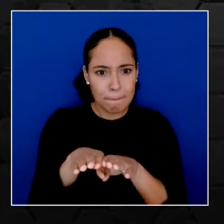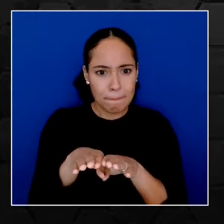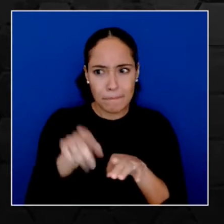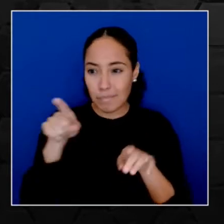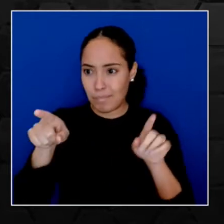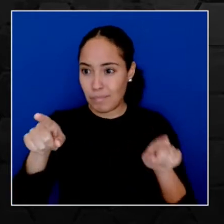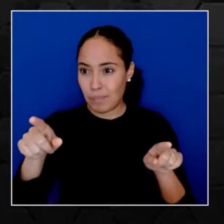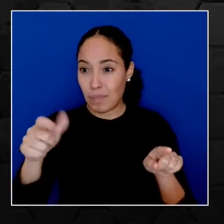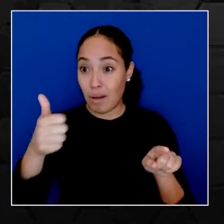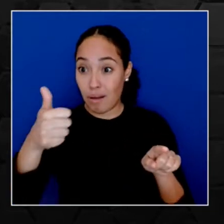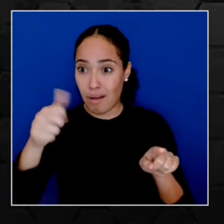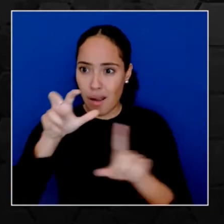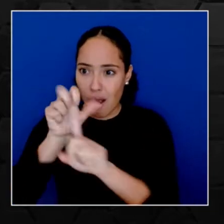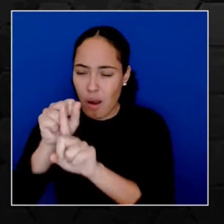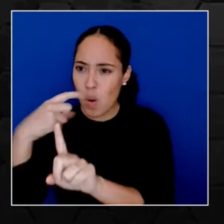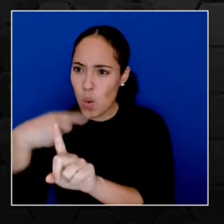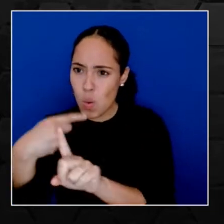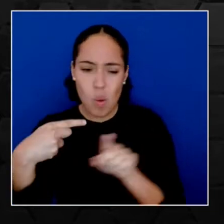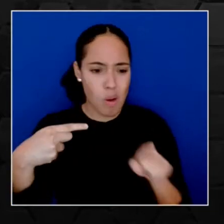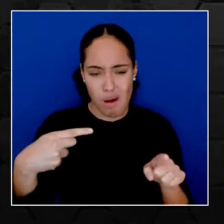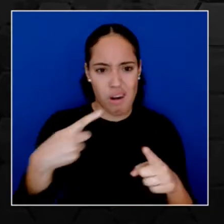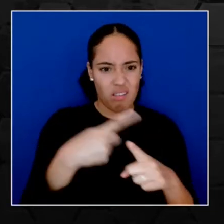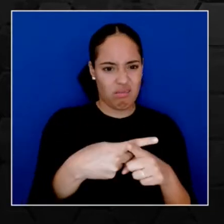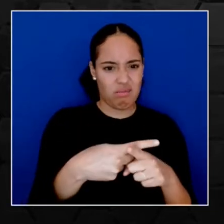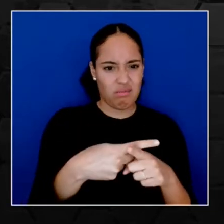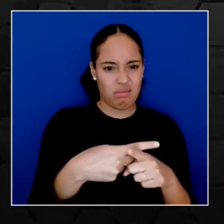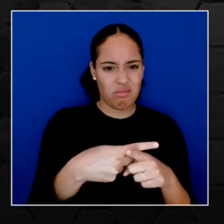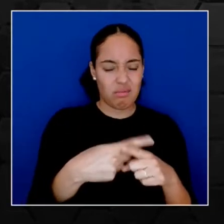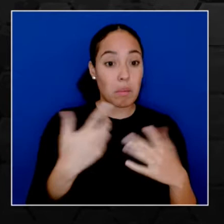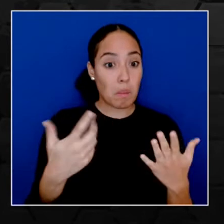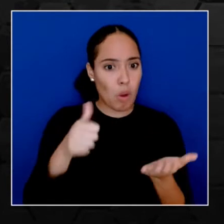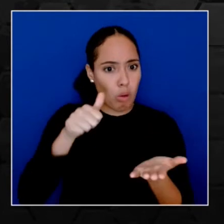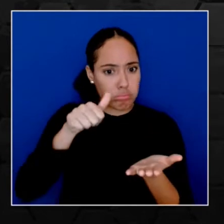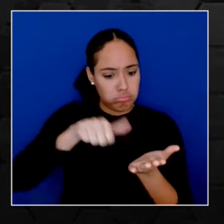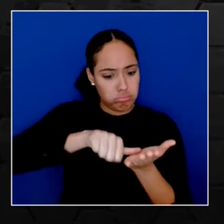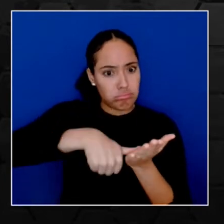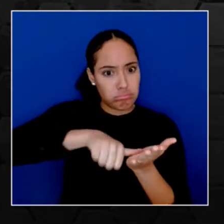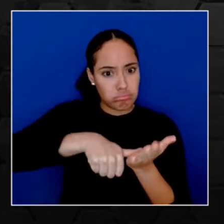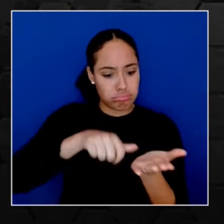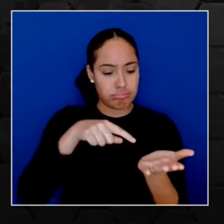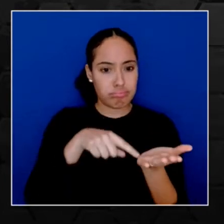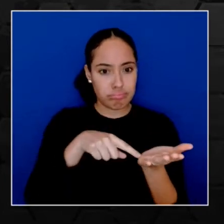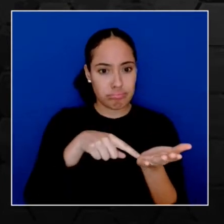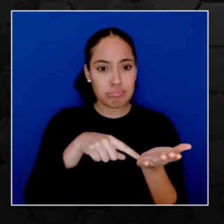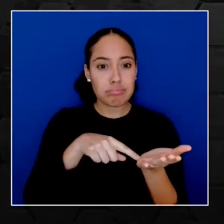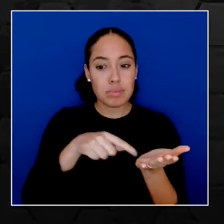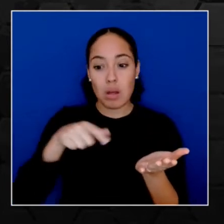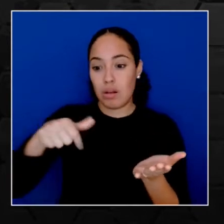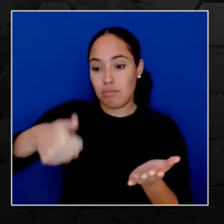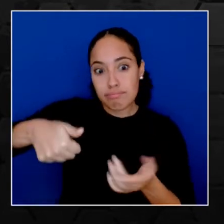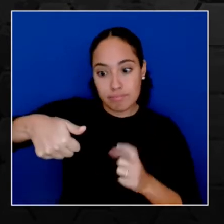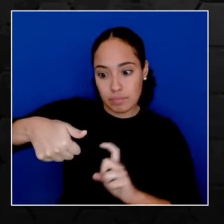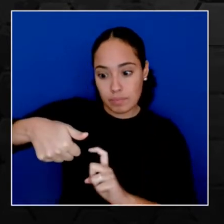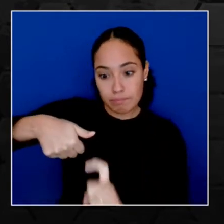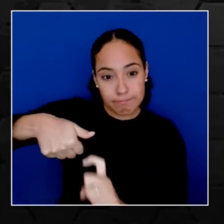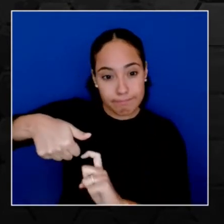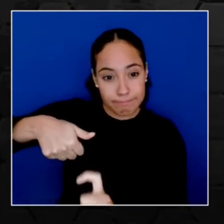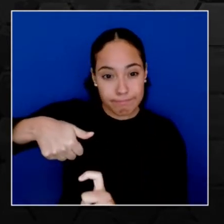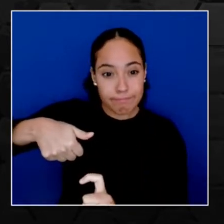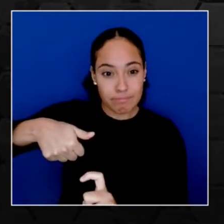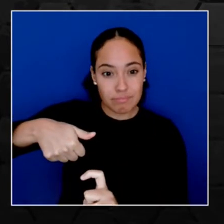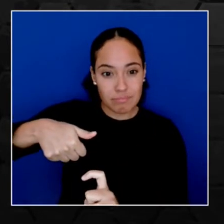The answer in brief would be the art of depth sensing, pressure sensing, etc. So to detail this